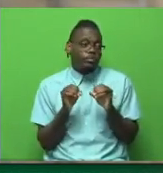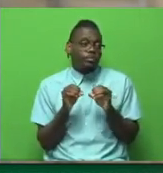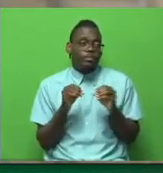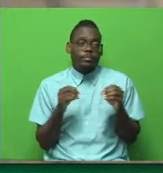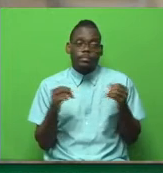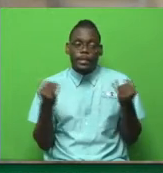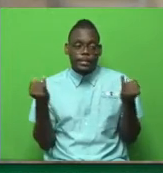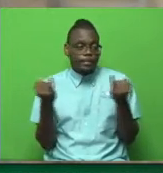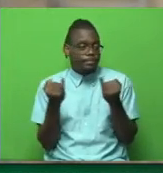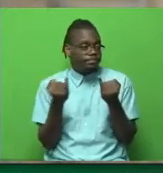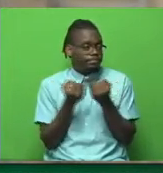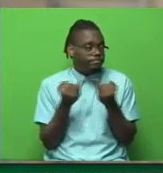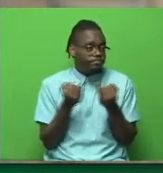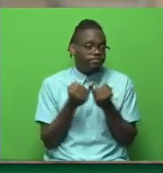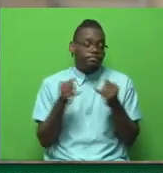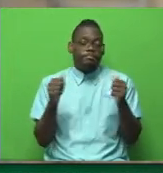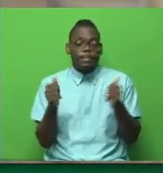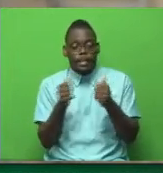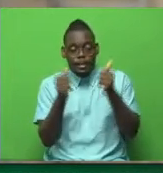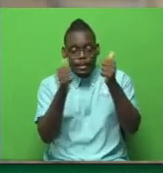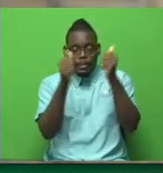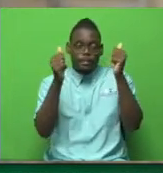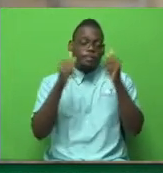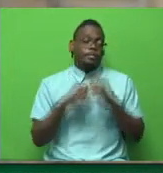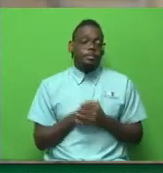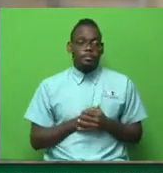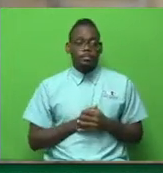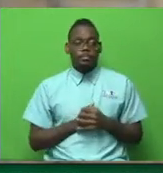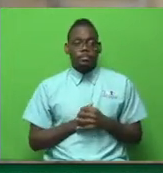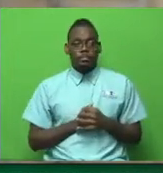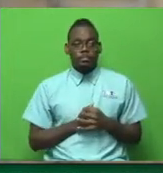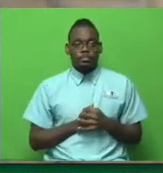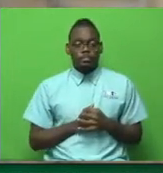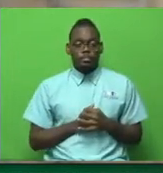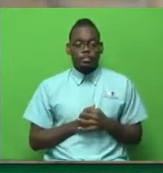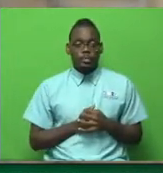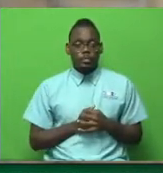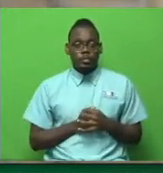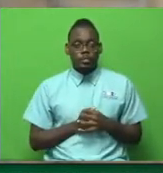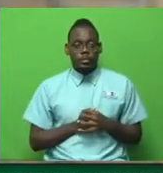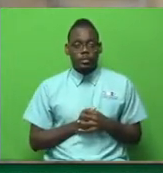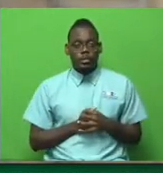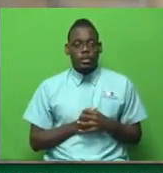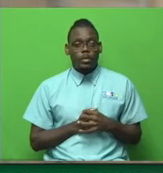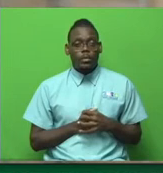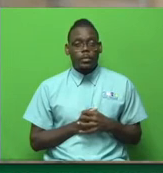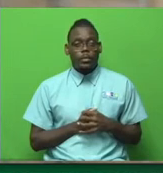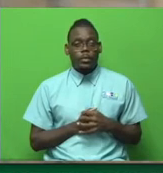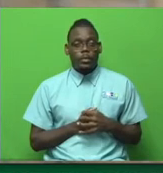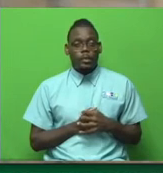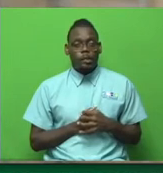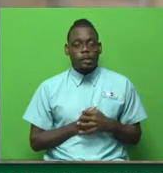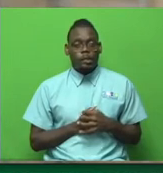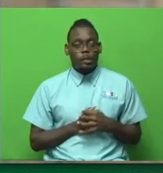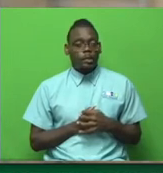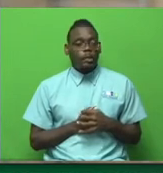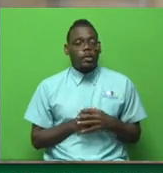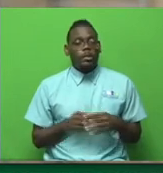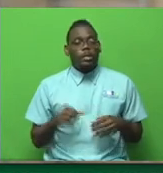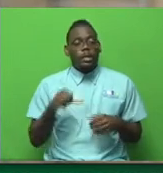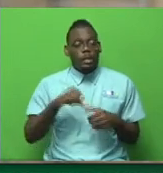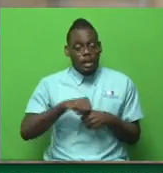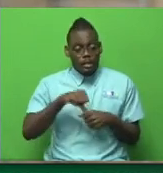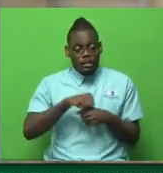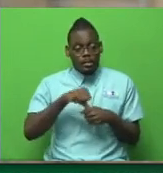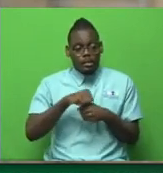like that important Motor Vehicles is one of the largest drains in our foreign exchange we have to take a long look at ourselves and our